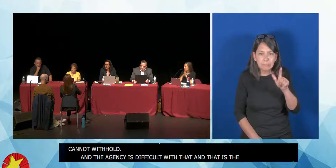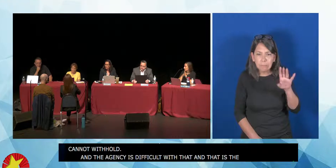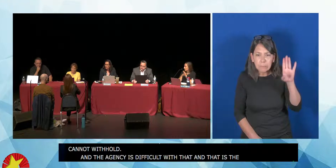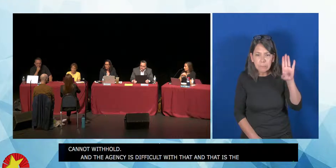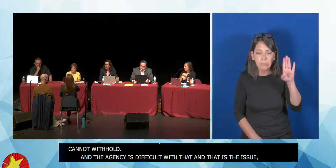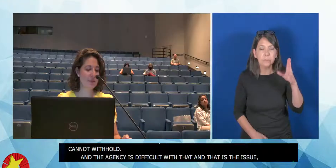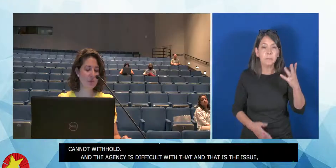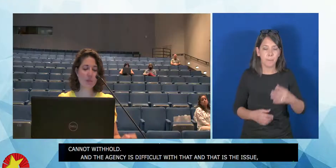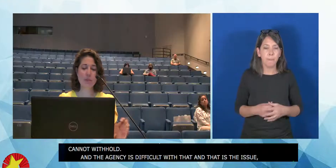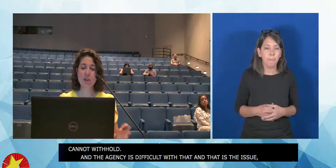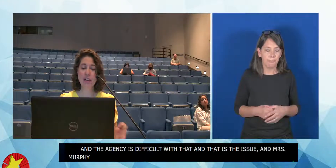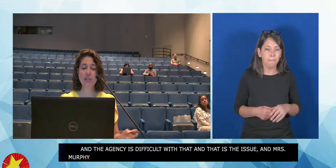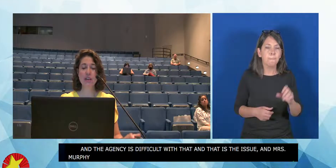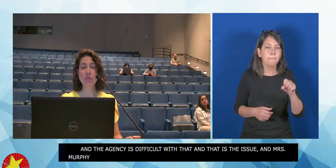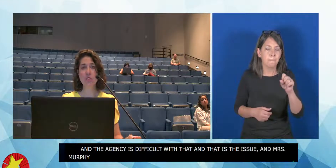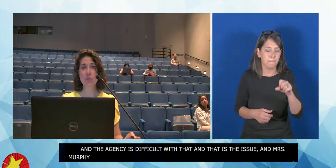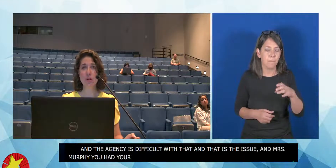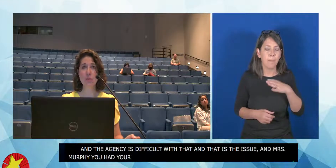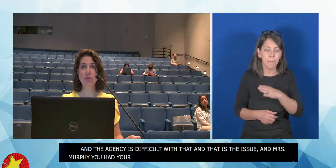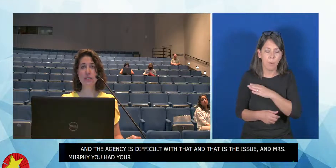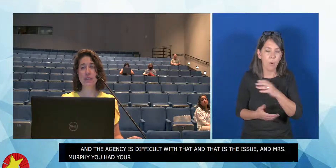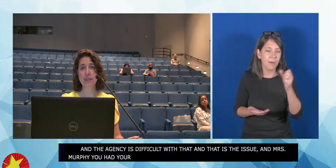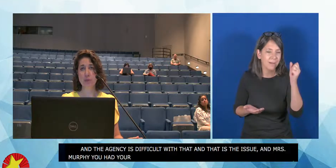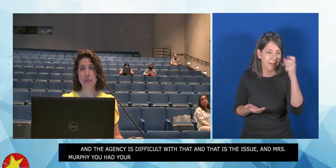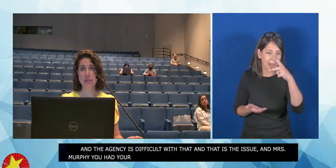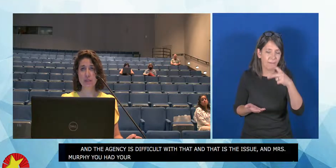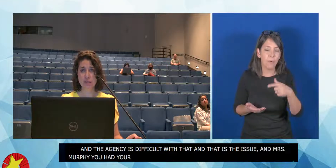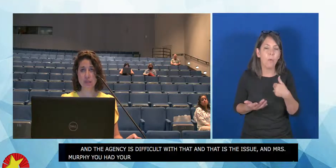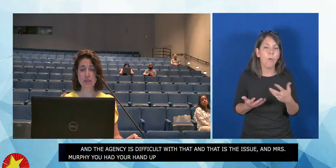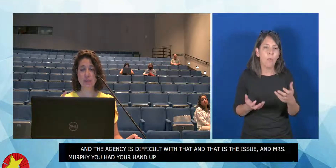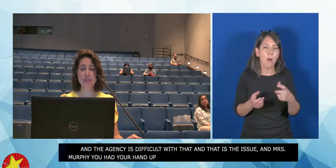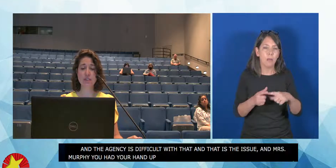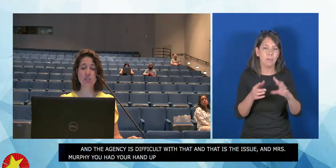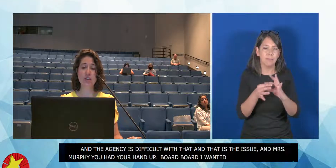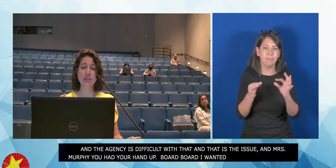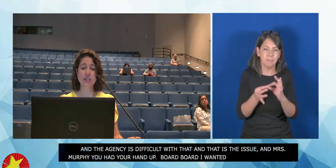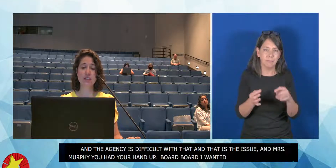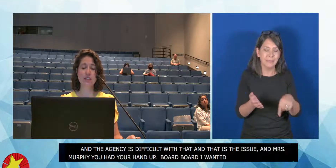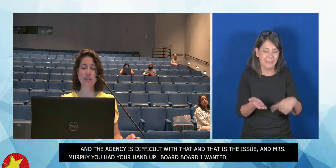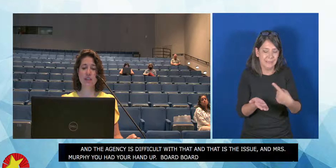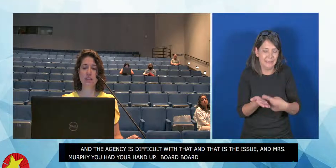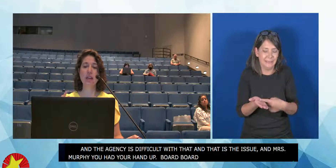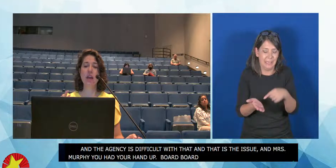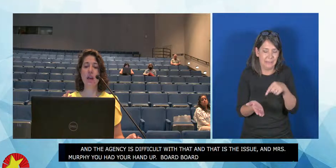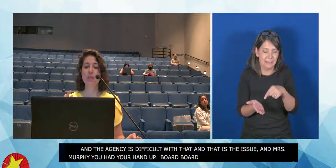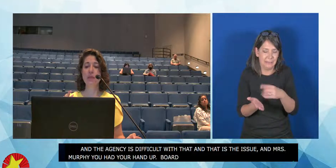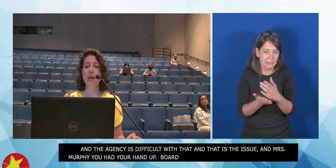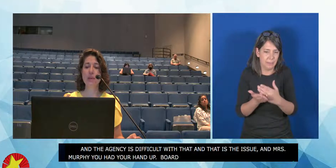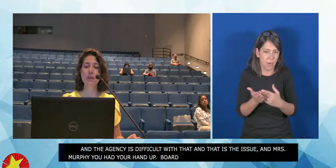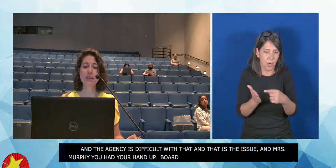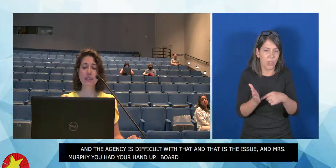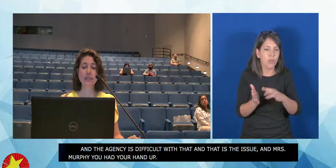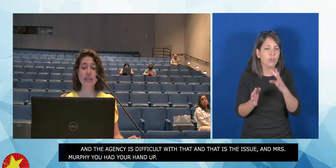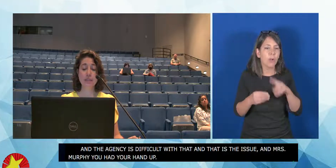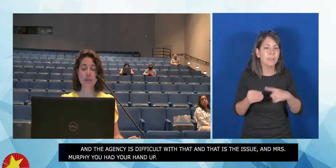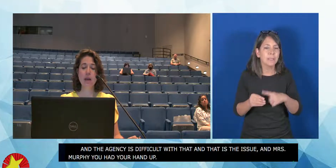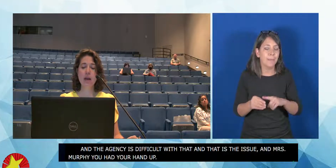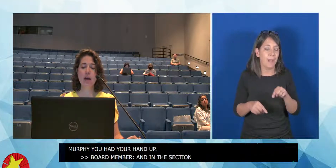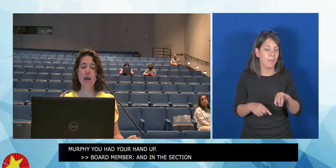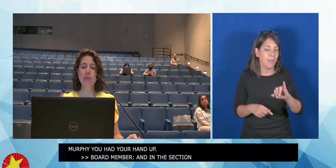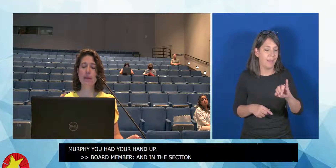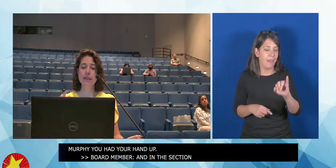Yes. Board Member Kneifel, I also wanted to point out that when it discusses in the section that it does discuss the IEP